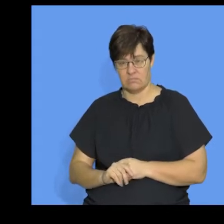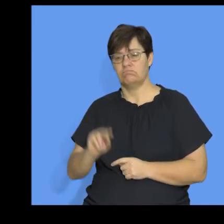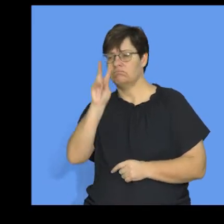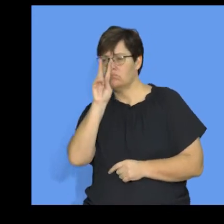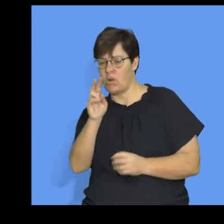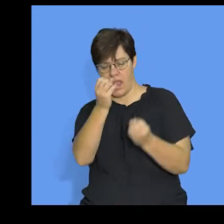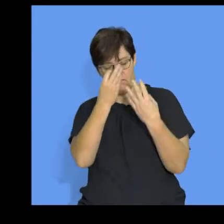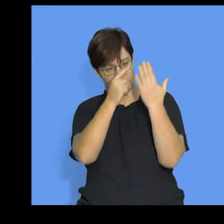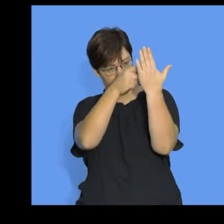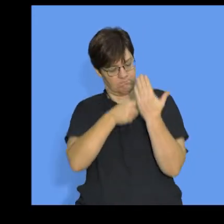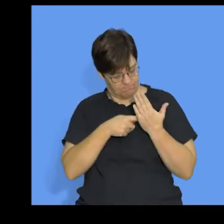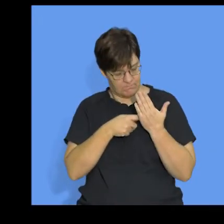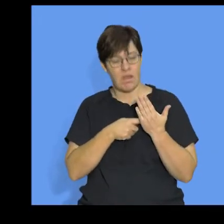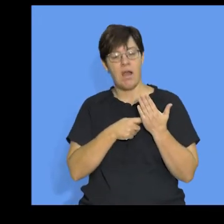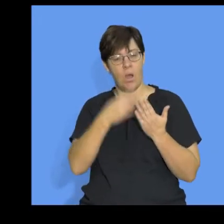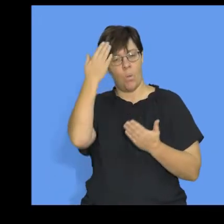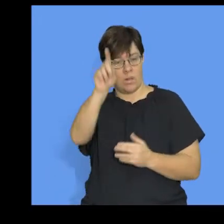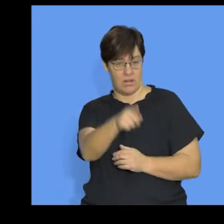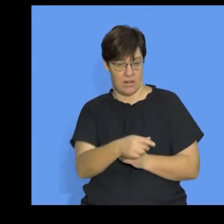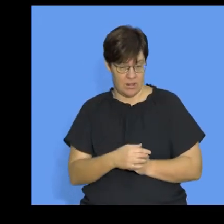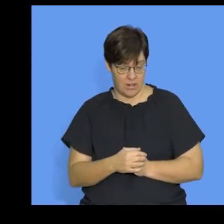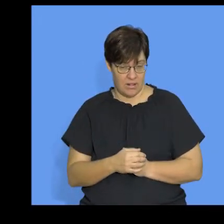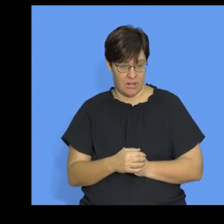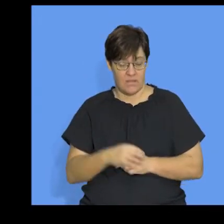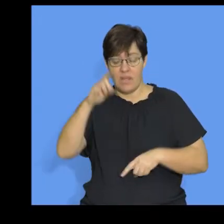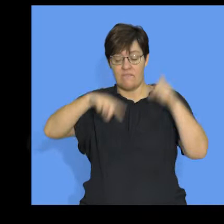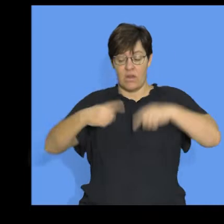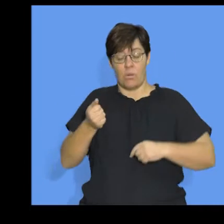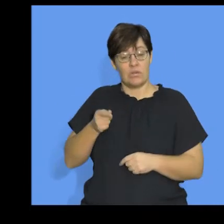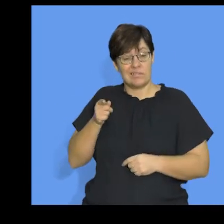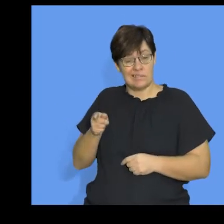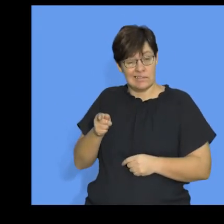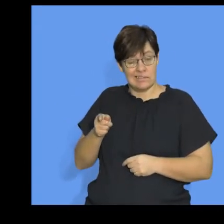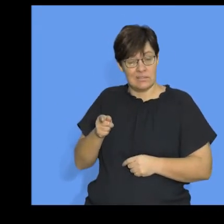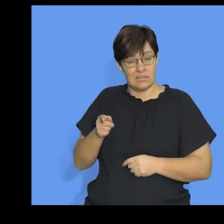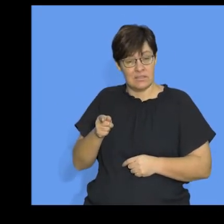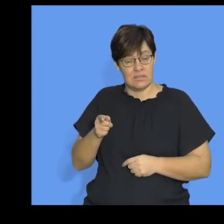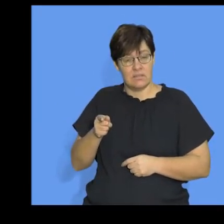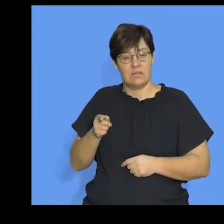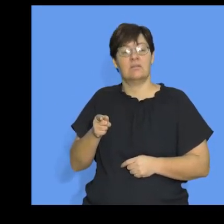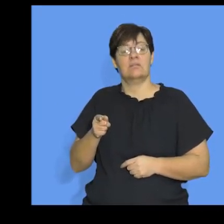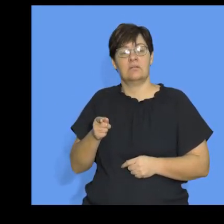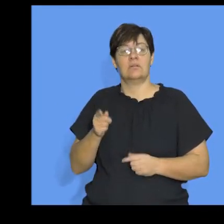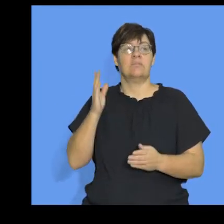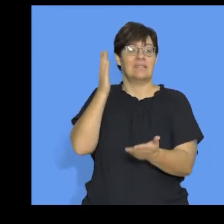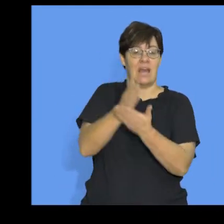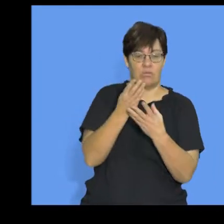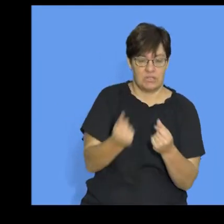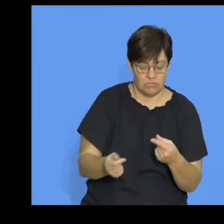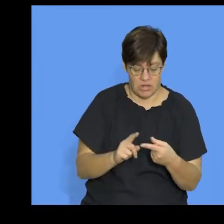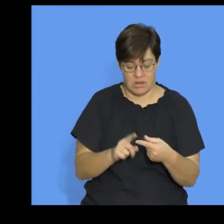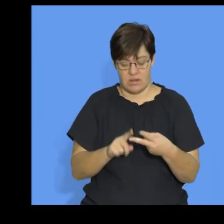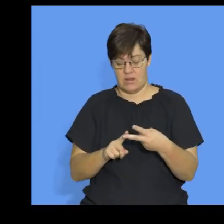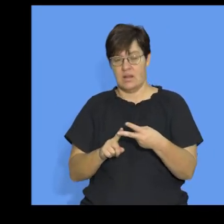information, we know that variable cost would be direct material,